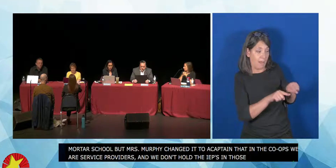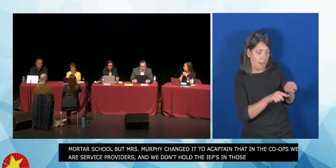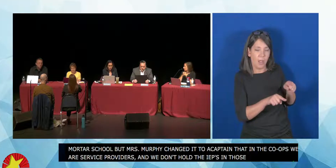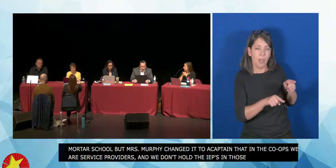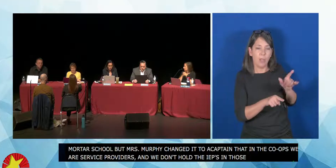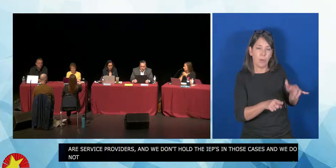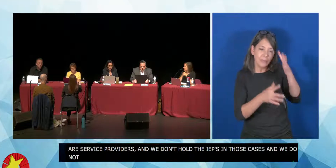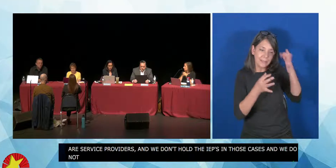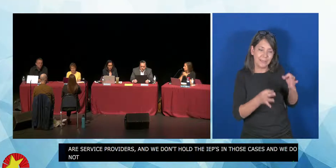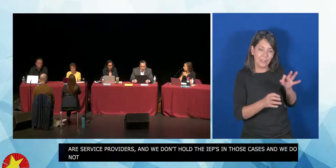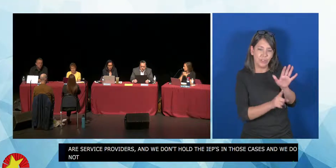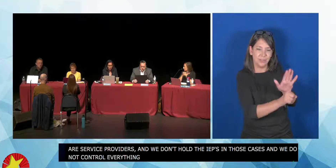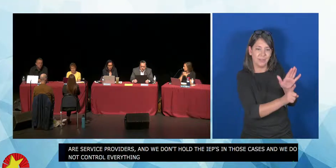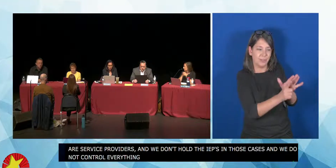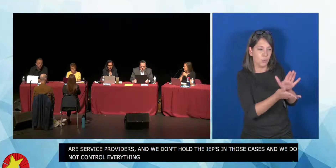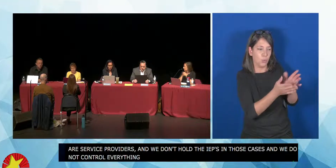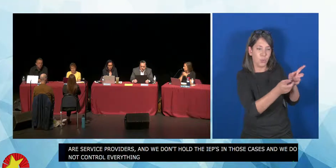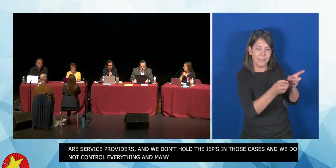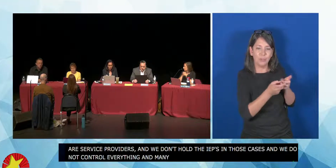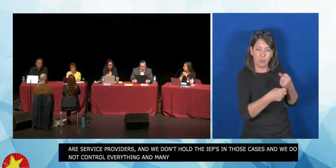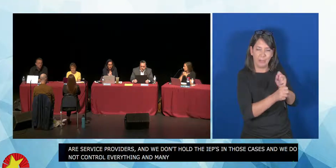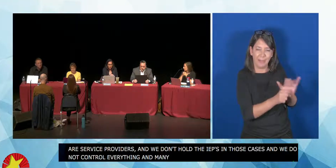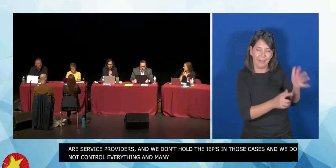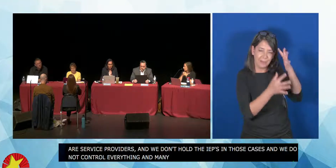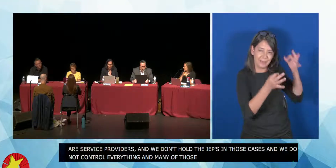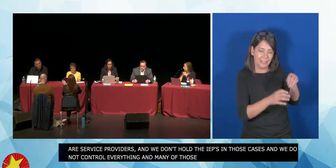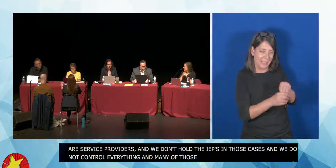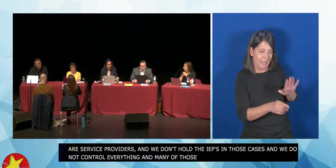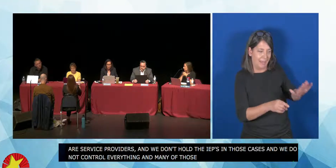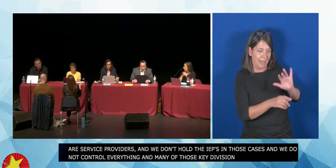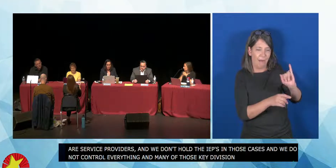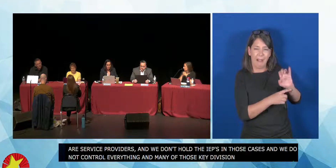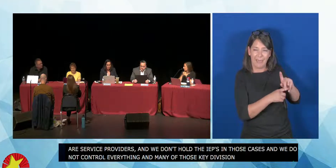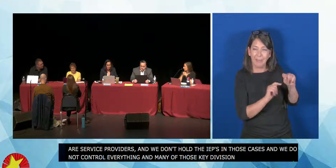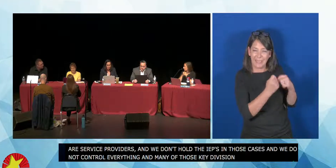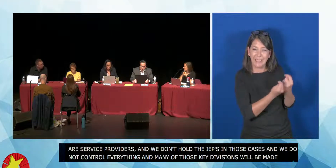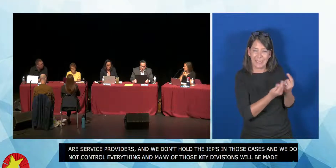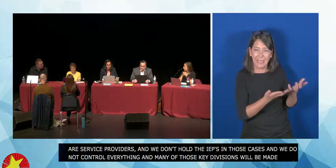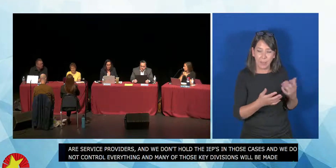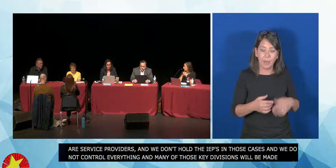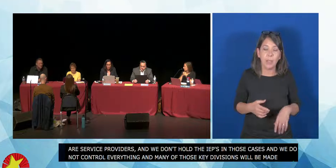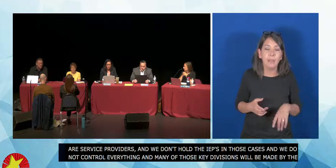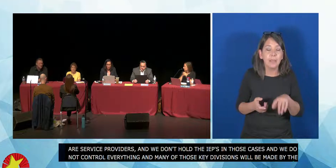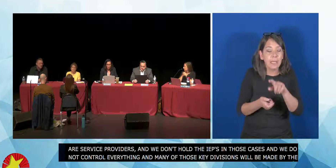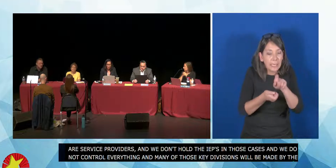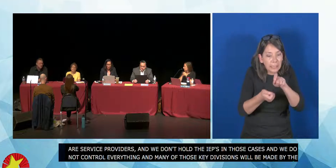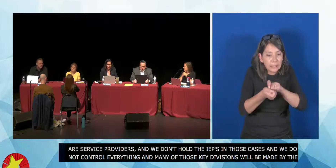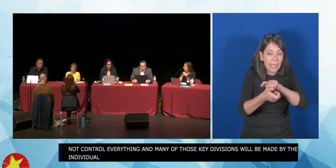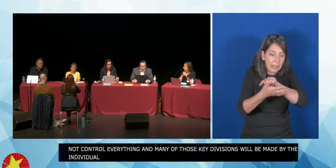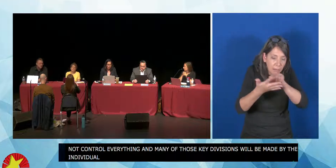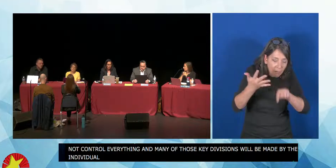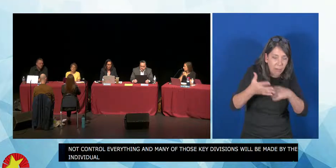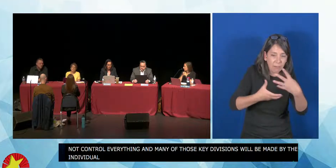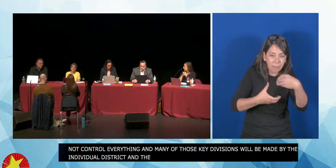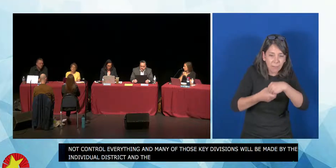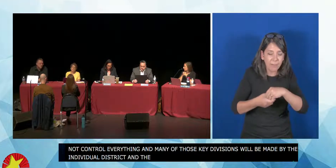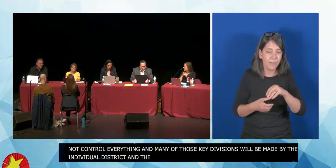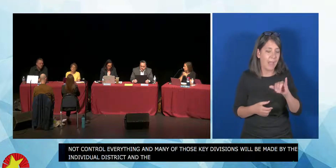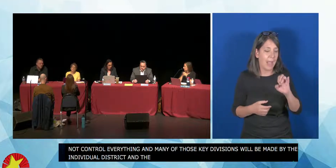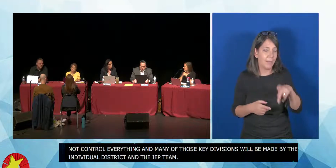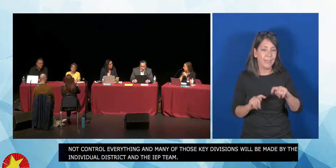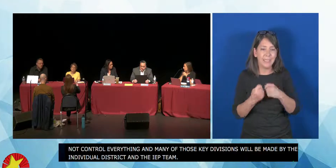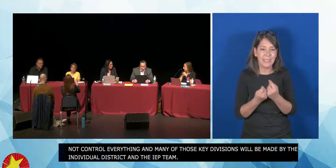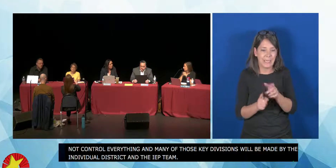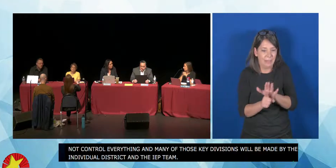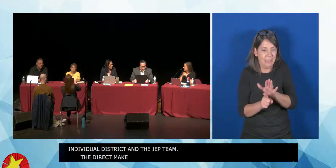made by the individual districts and the individual IEP teams. The exact makeup of the IEP team is up to the IEP